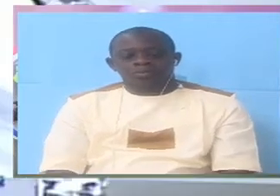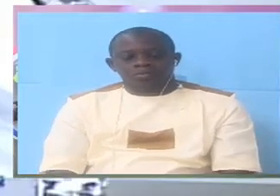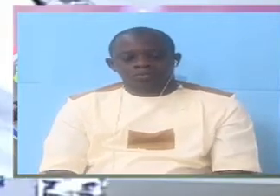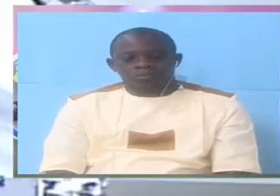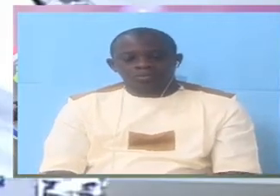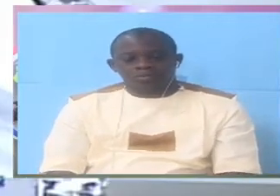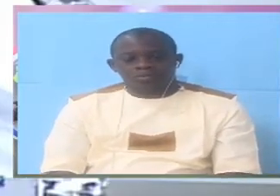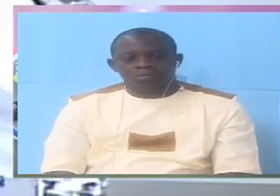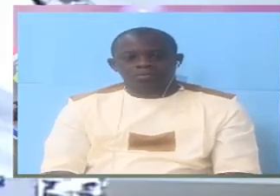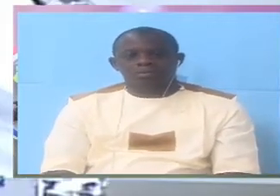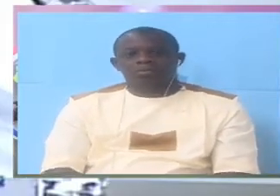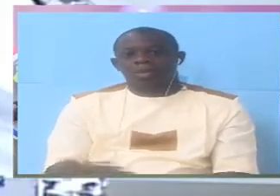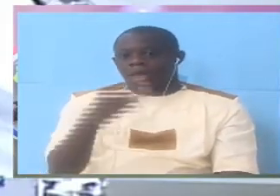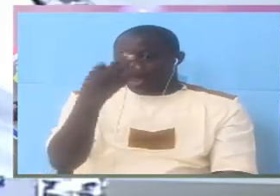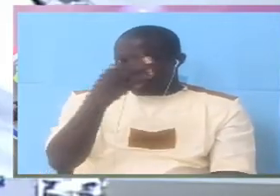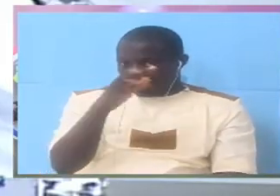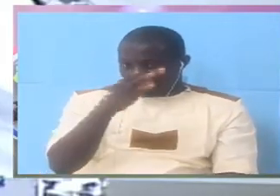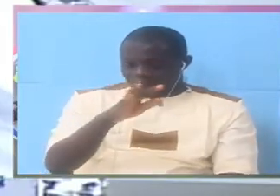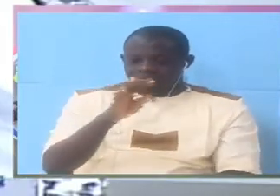If it were investigated.